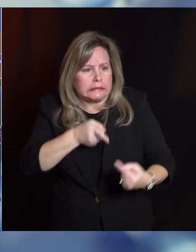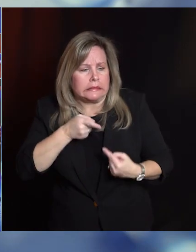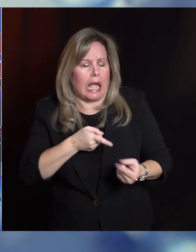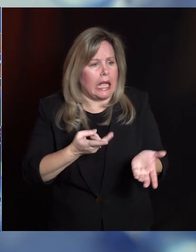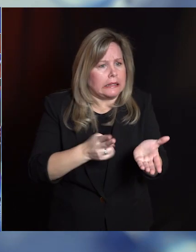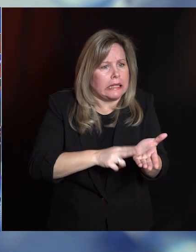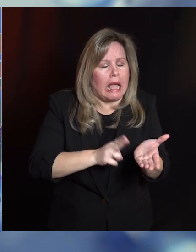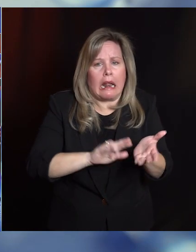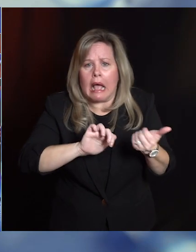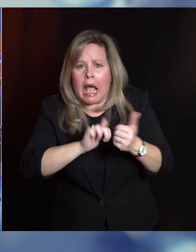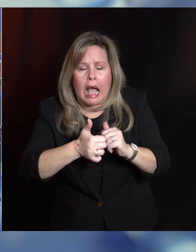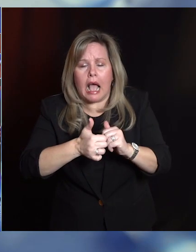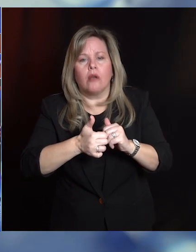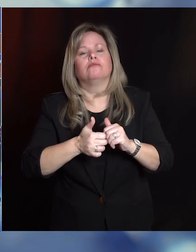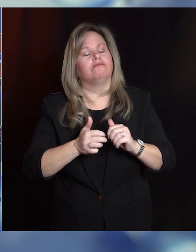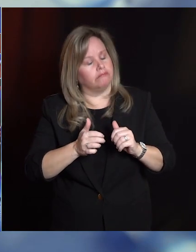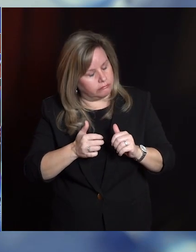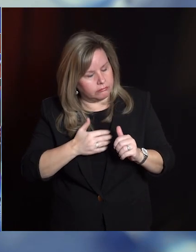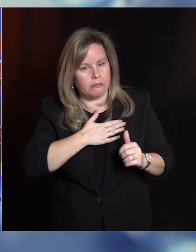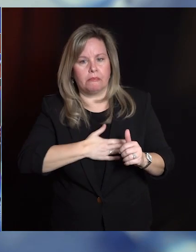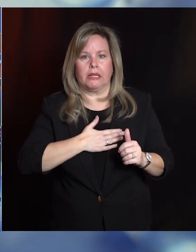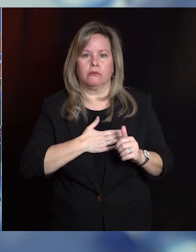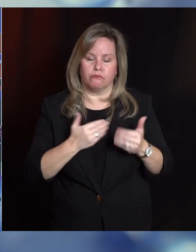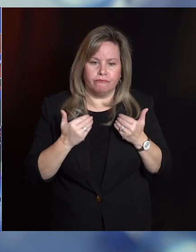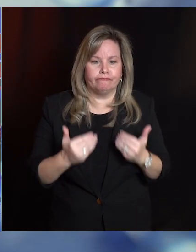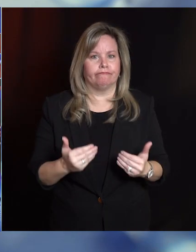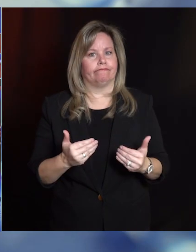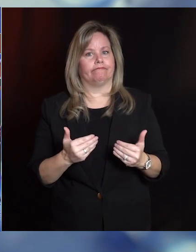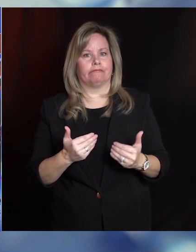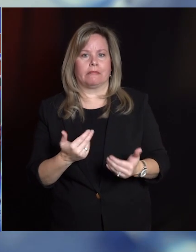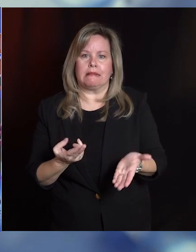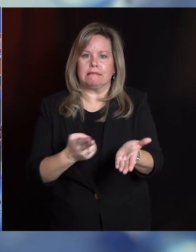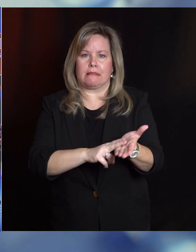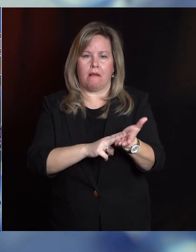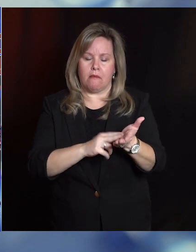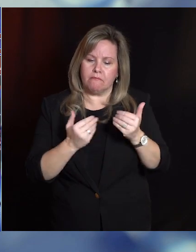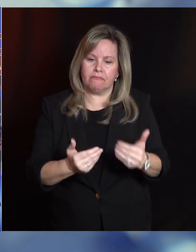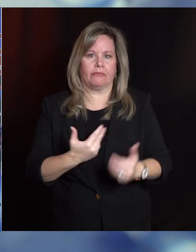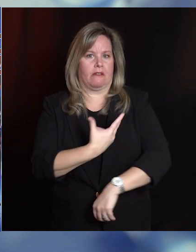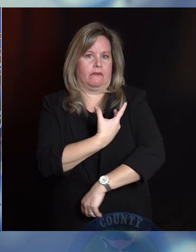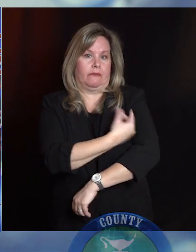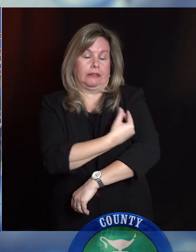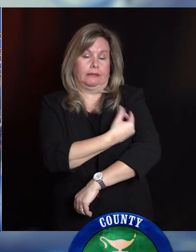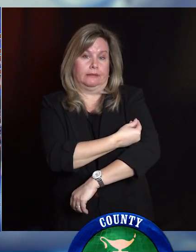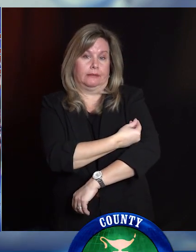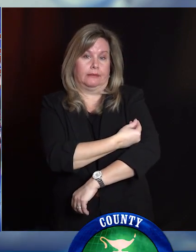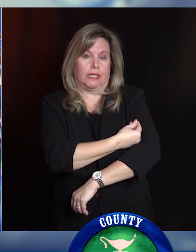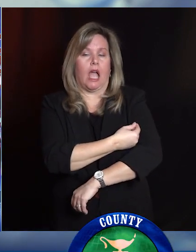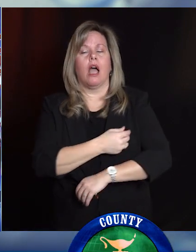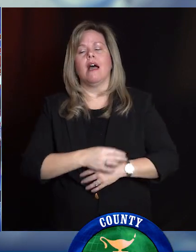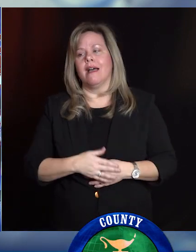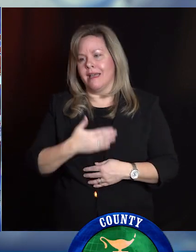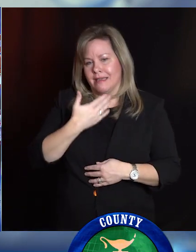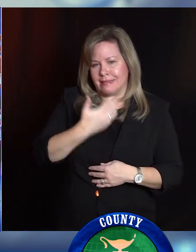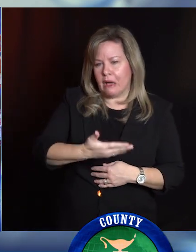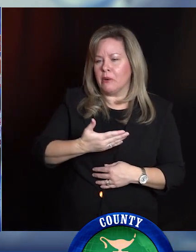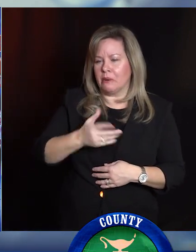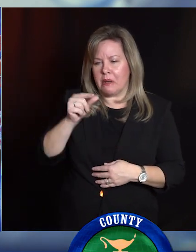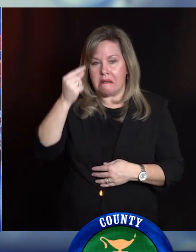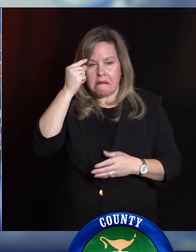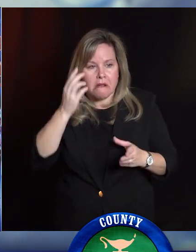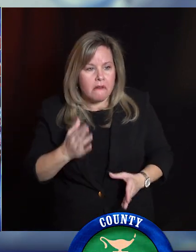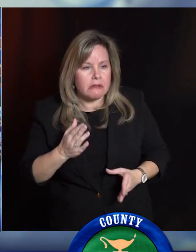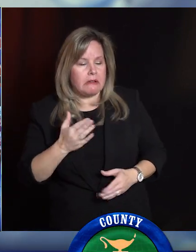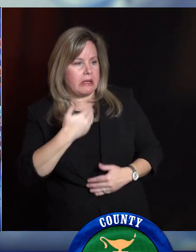Thank you, Governor, and thank you, Congressman. And I want to assure all of you that the governor, our congressmen, and all of our elected officials